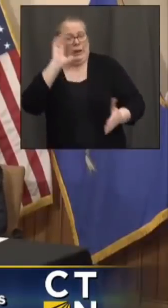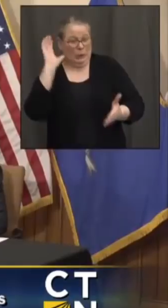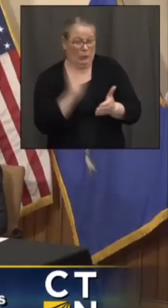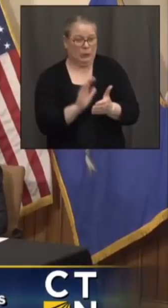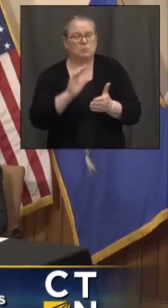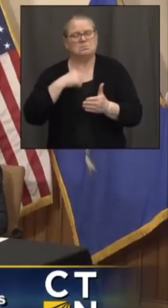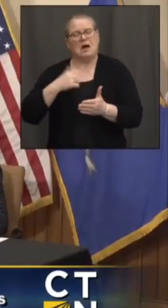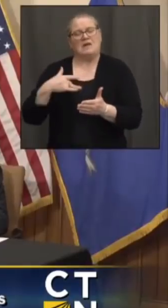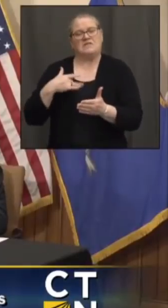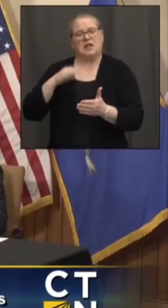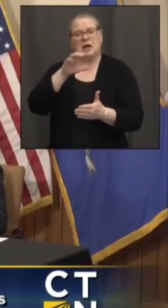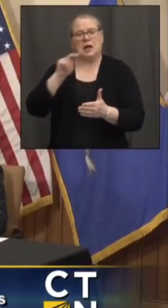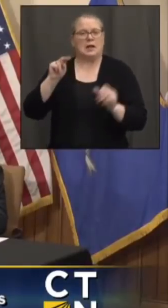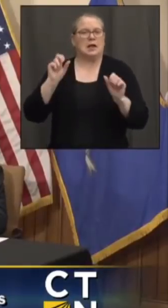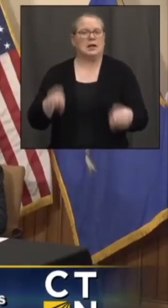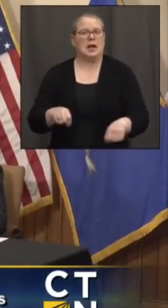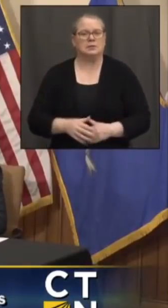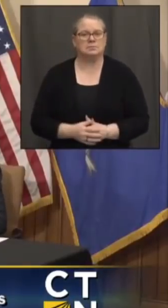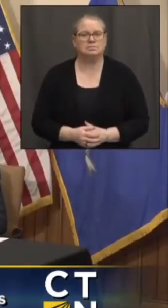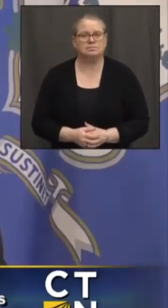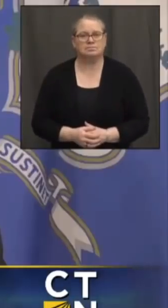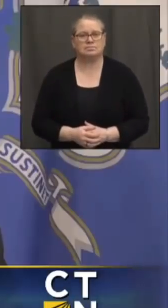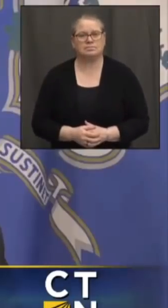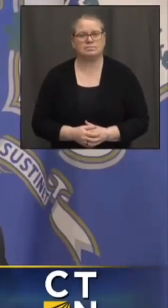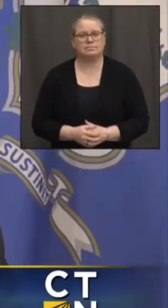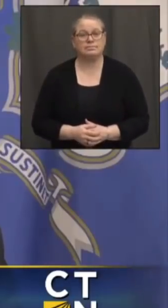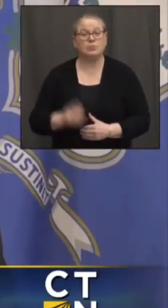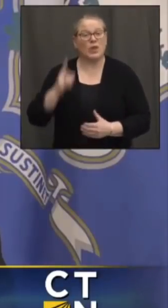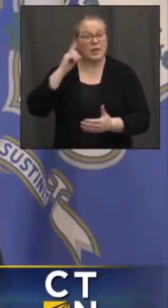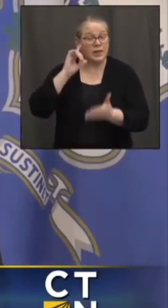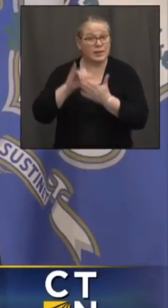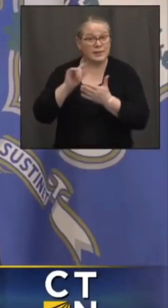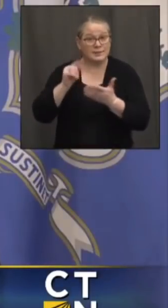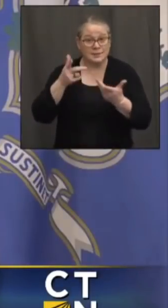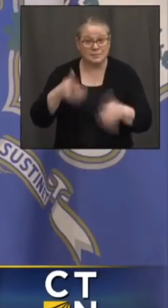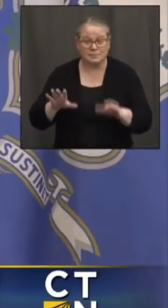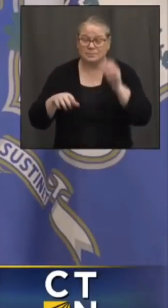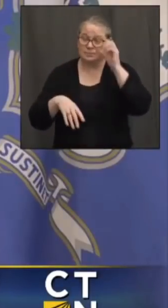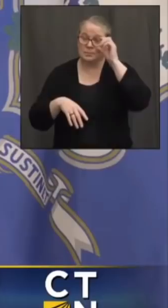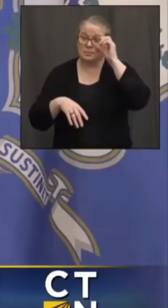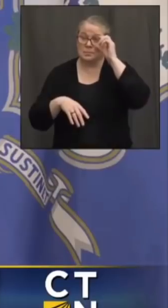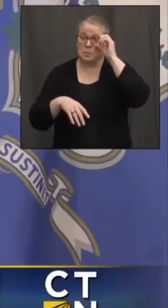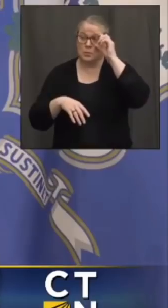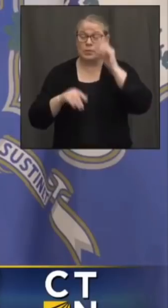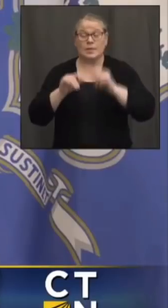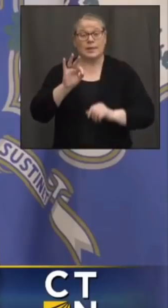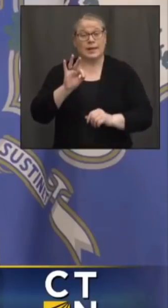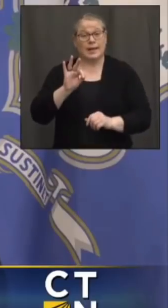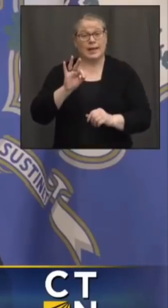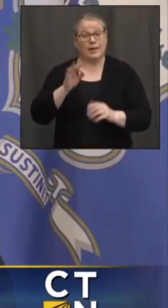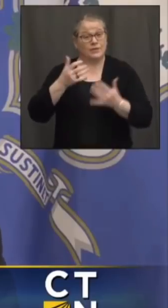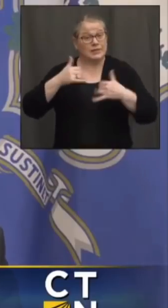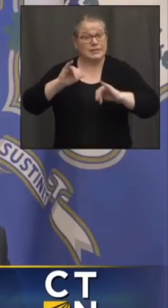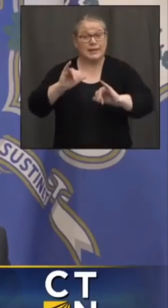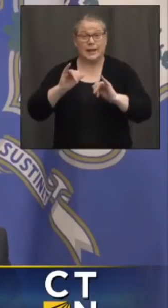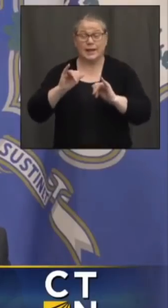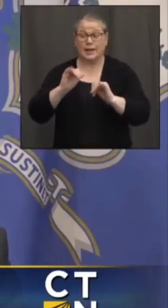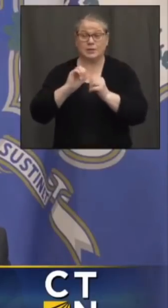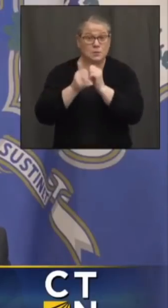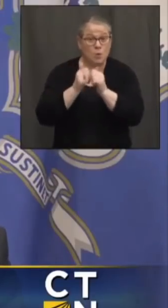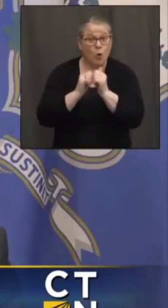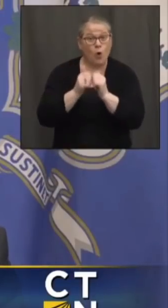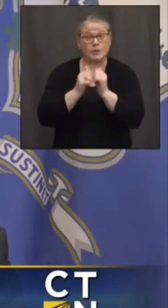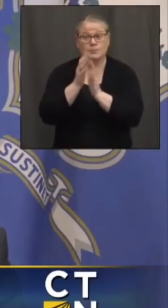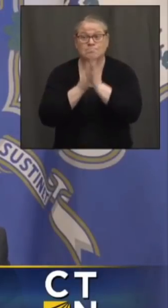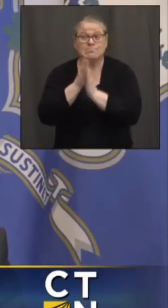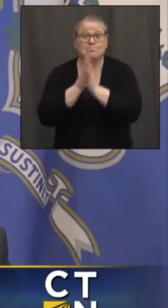Thank you. All right, I think that's it. I just want you to know if you still have an appetite for great sports after